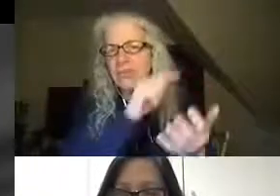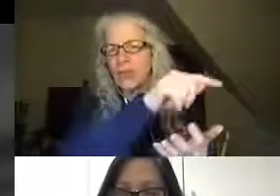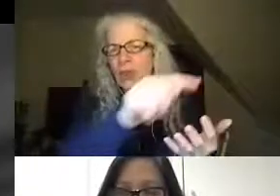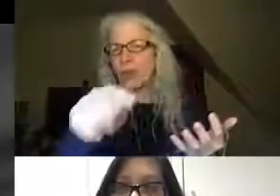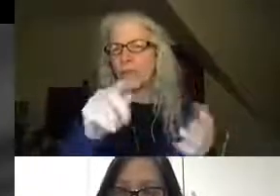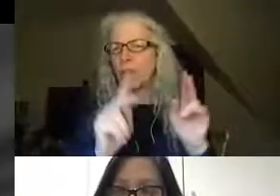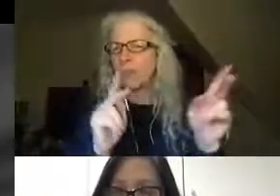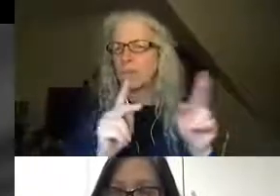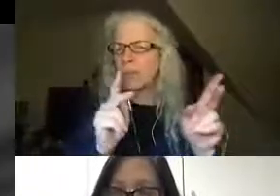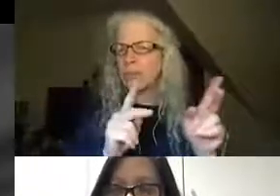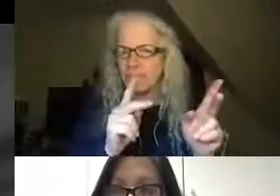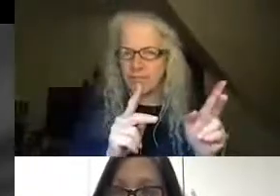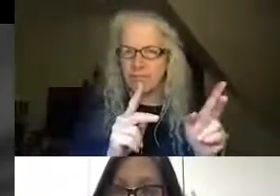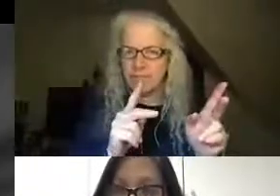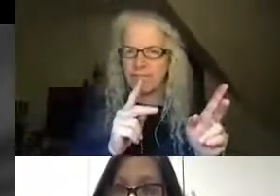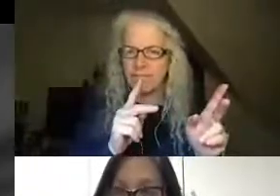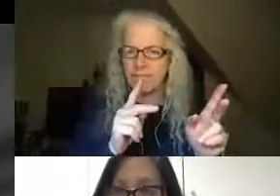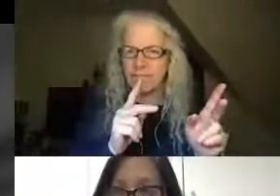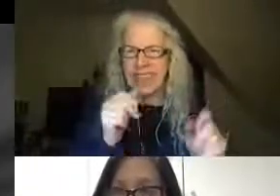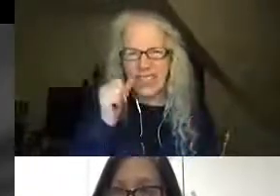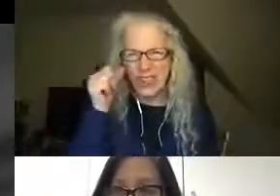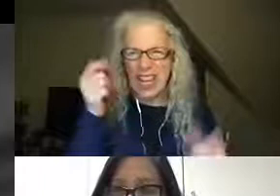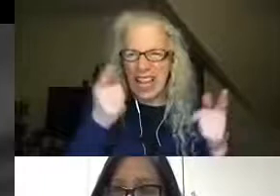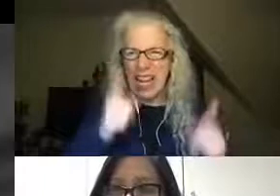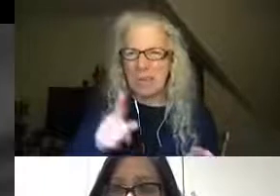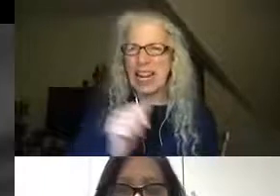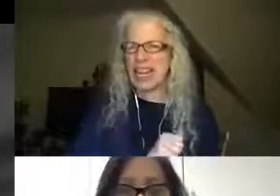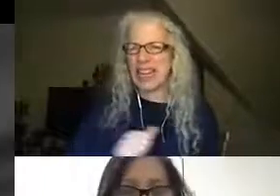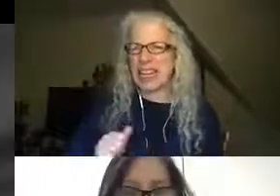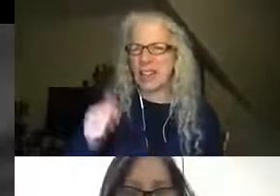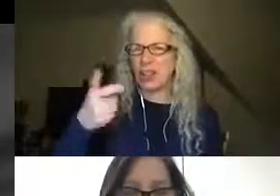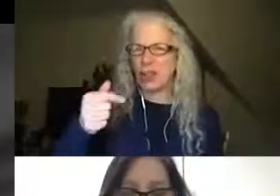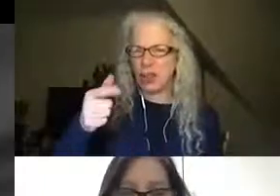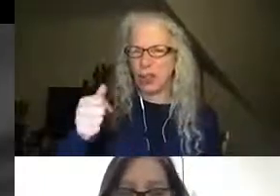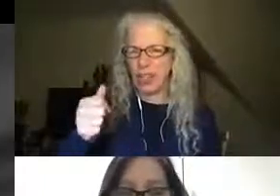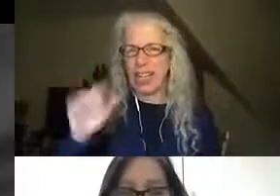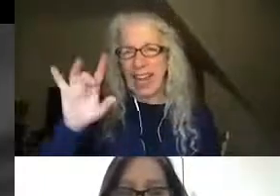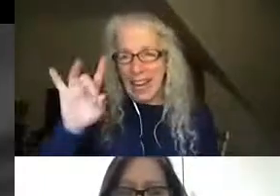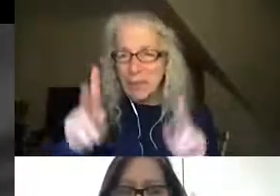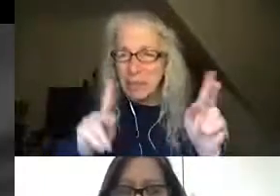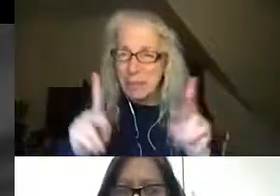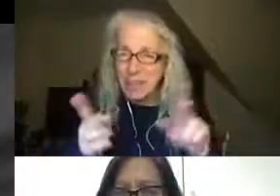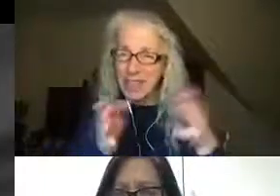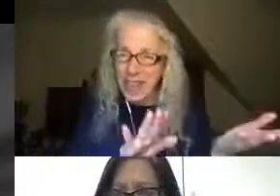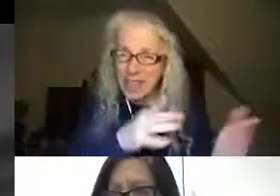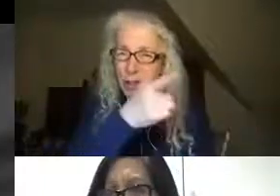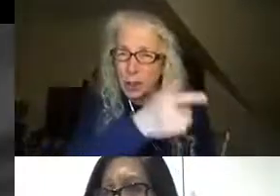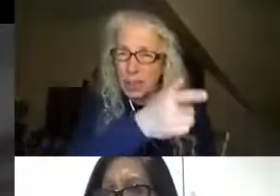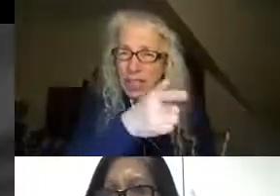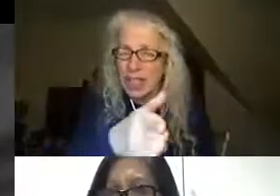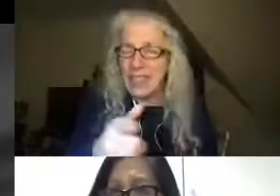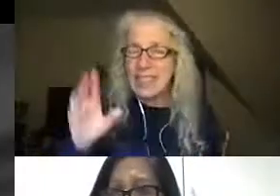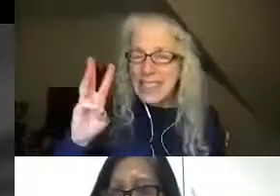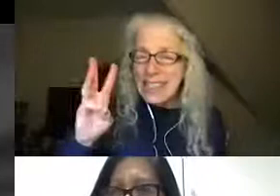were impacted by the shooting yesterday in Atlanta, Georgia. 8 people killed, 6 Asian American